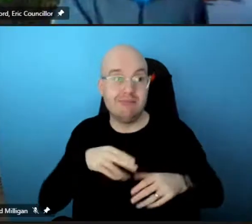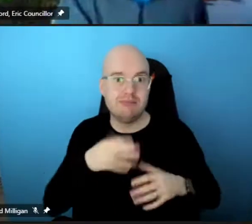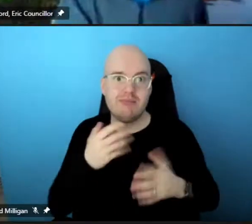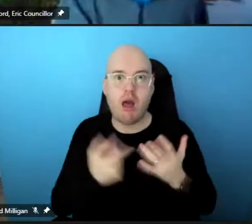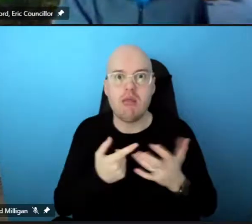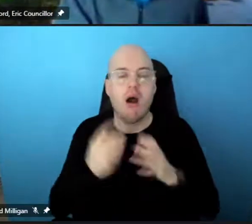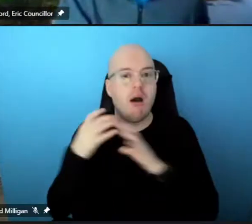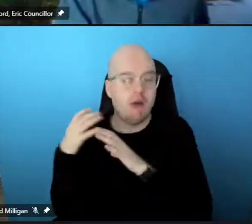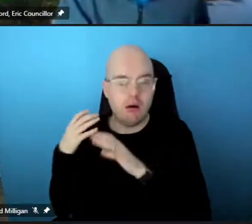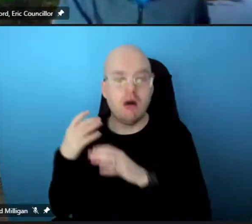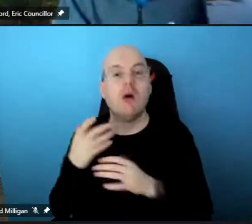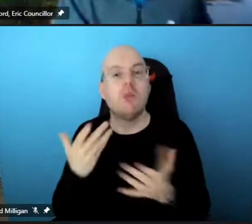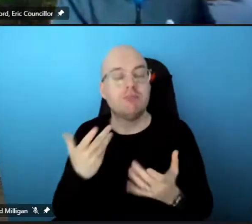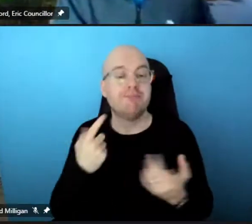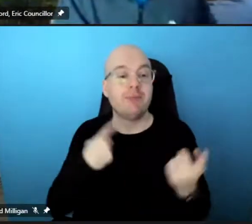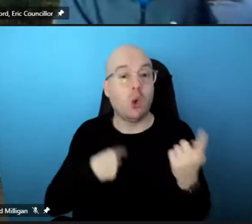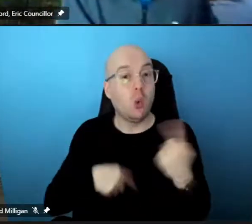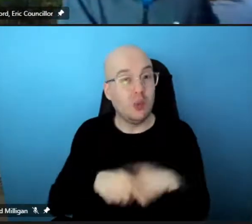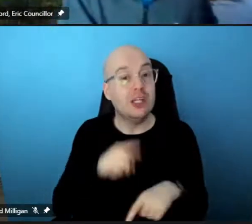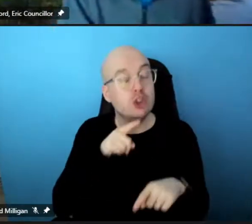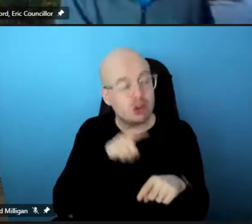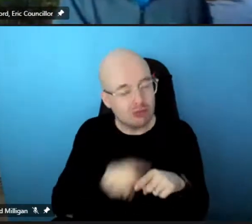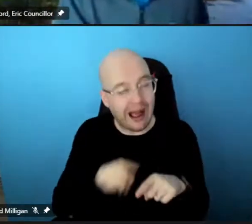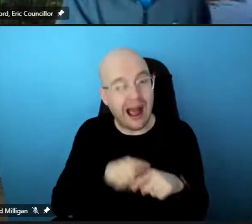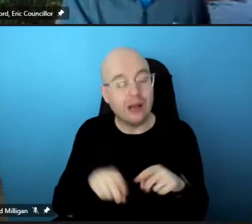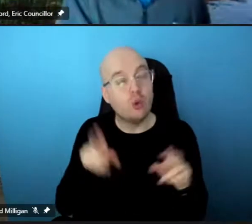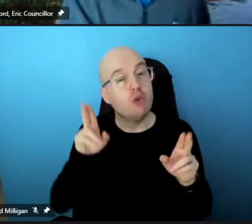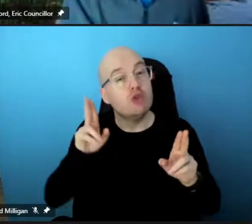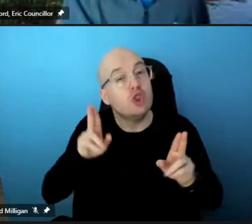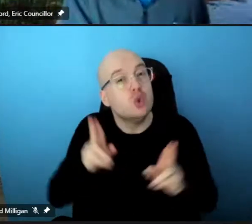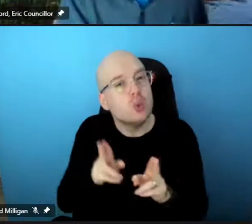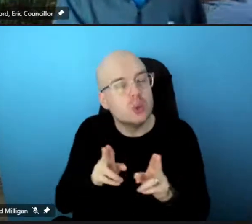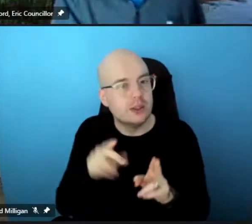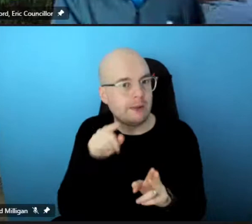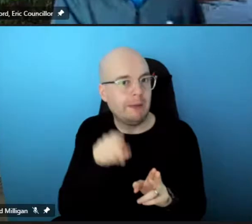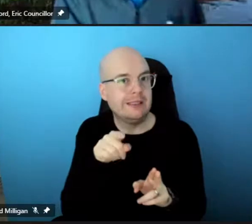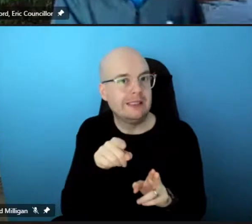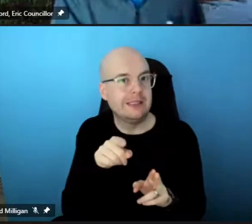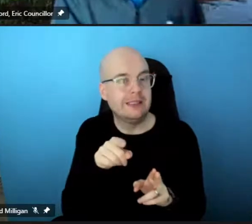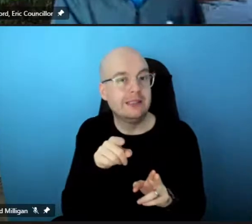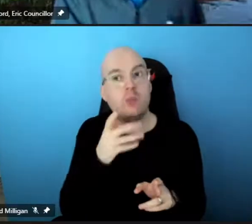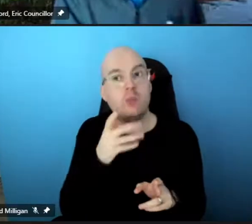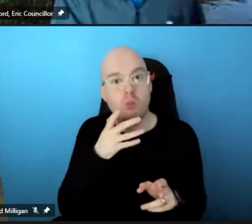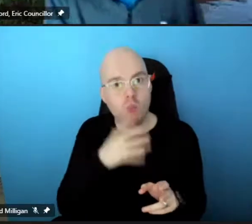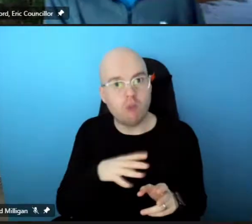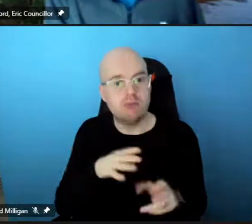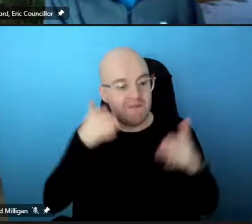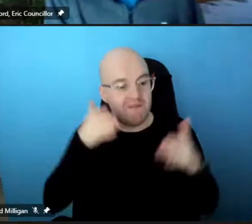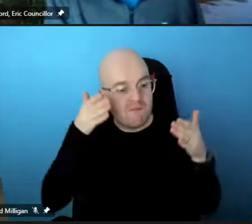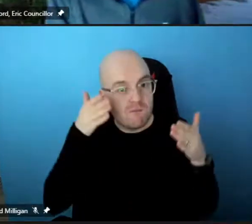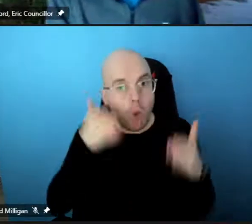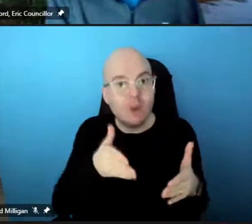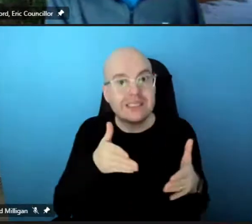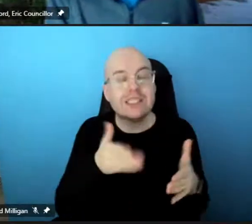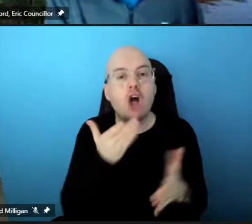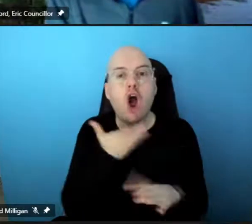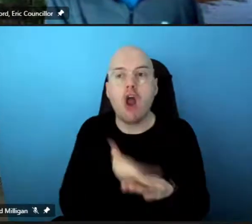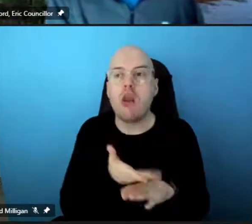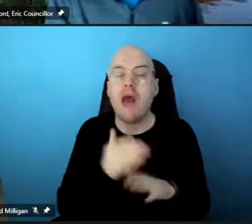to try and reduce that, to really focus our attention and approach on really high